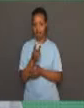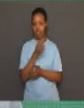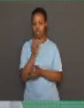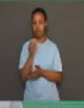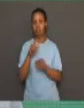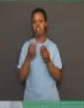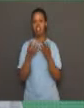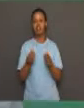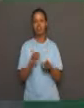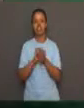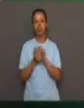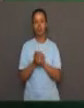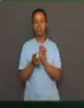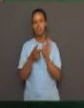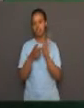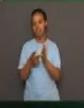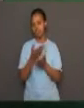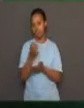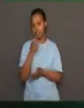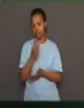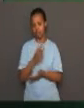about evolution.